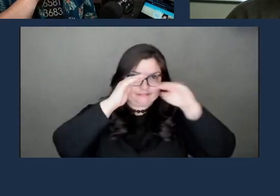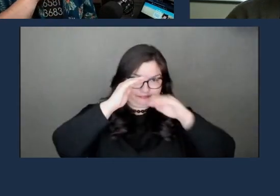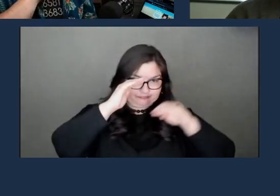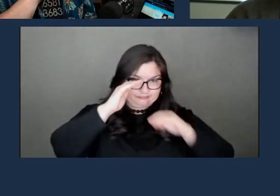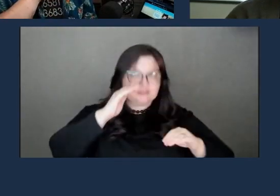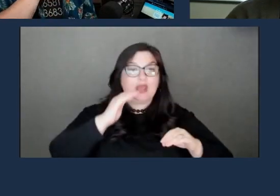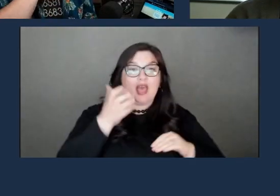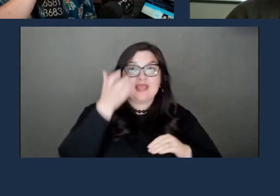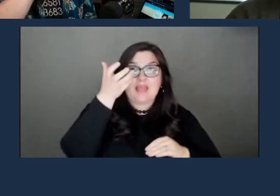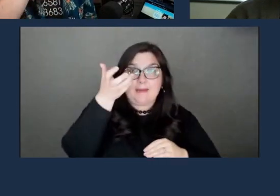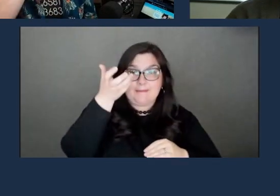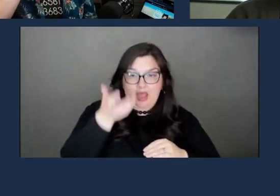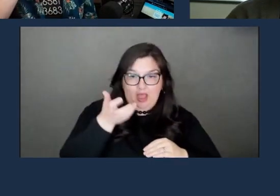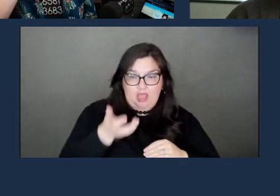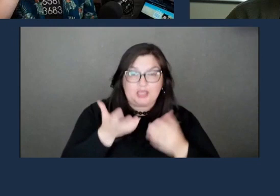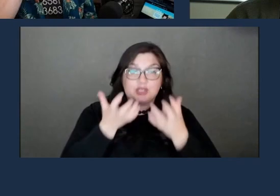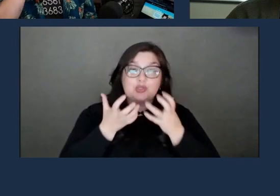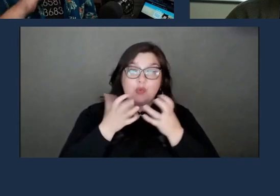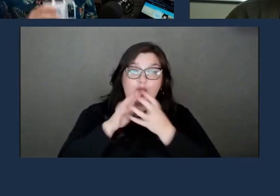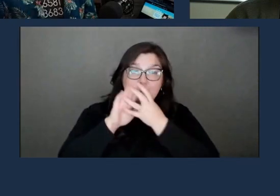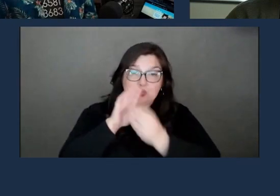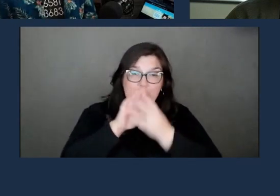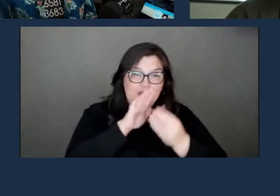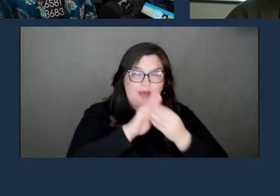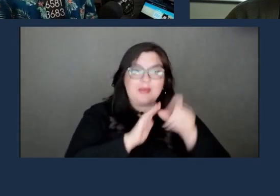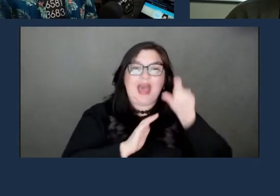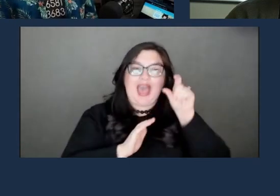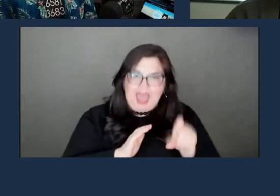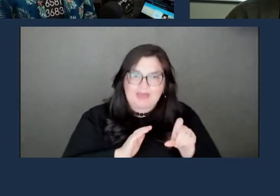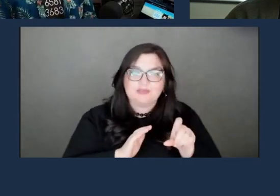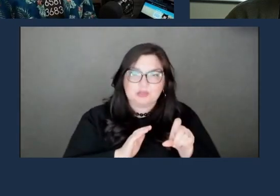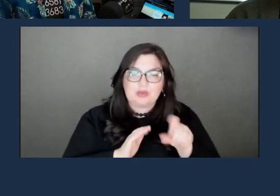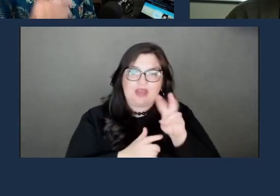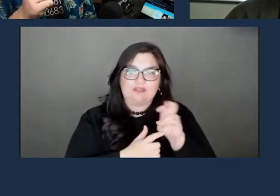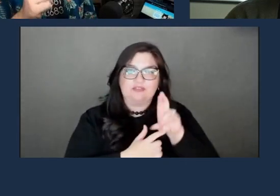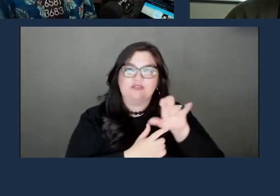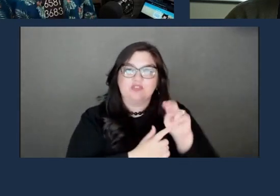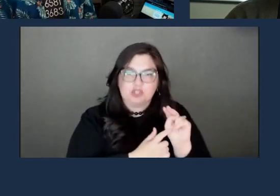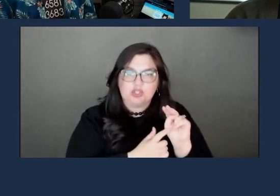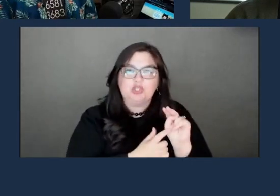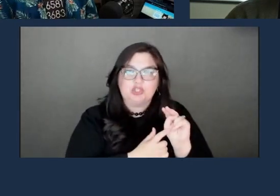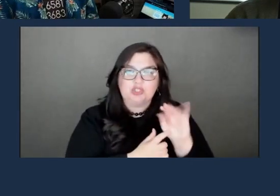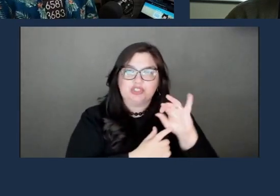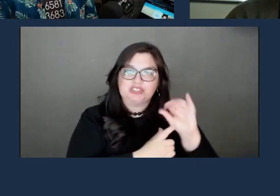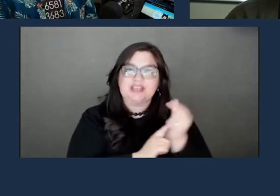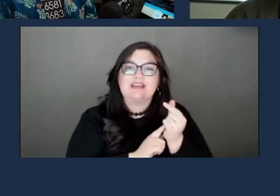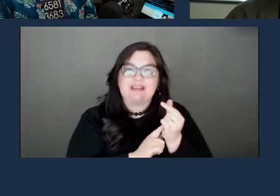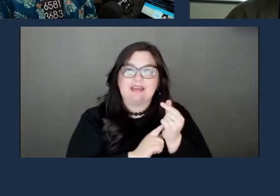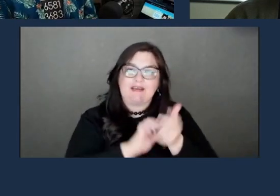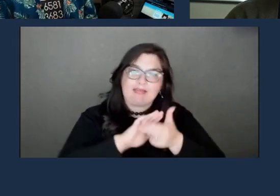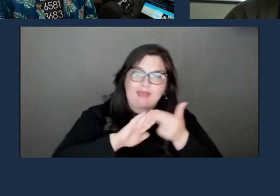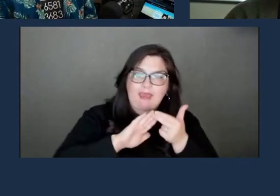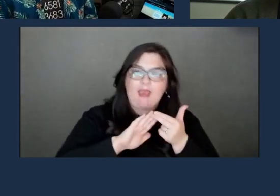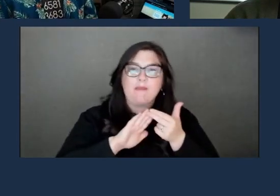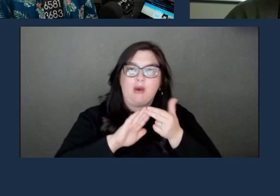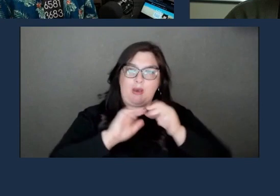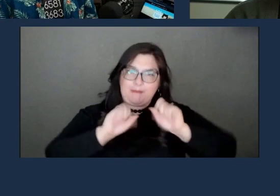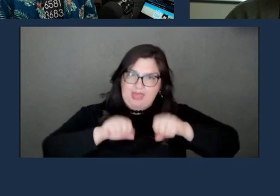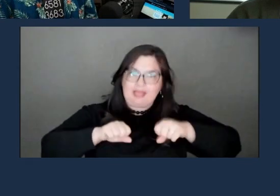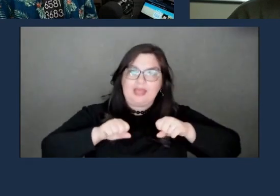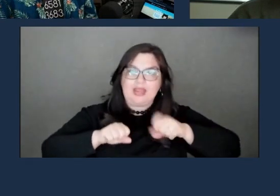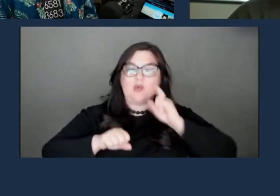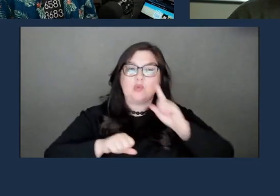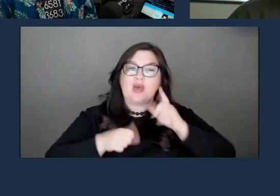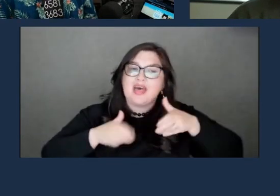want to replicate between, those have to have versioning enabled. So versioning is kind of the foundational feature here that allows us to